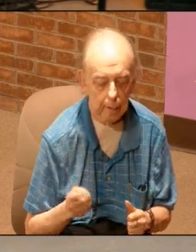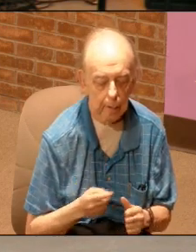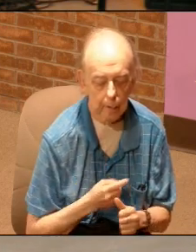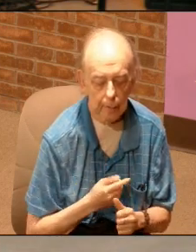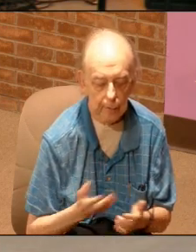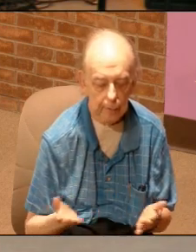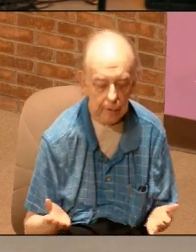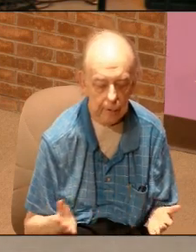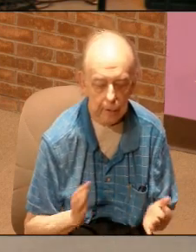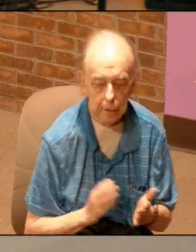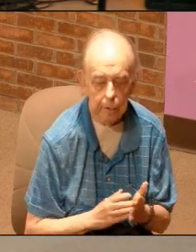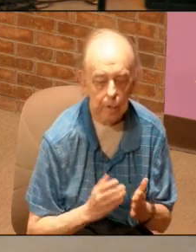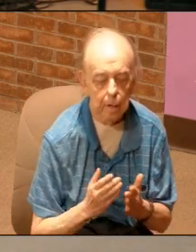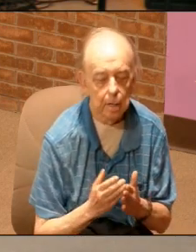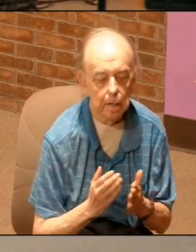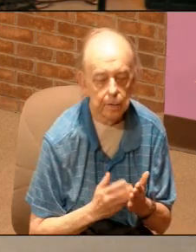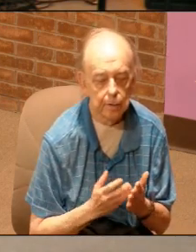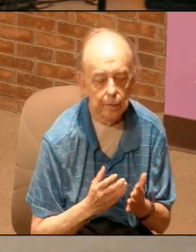your to-do list.